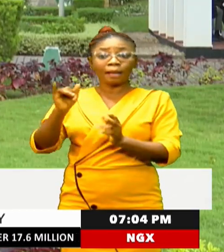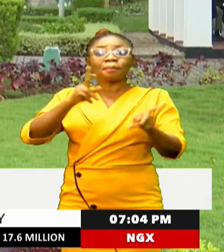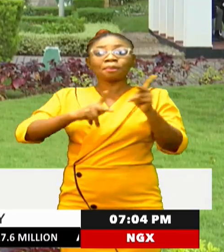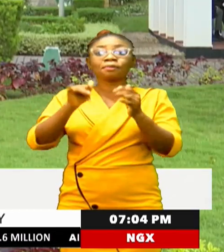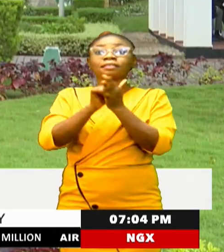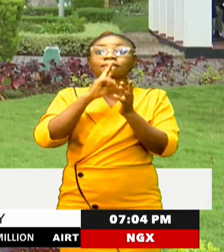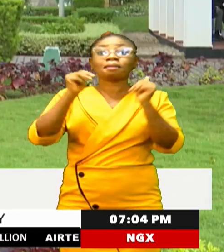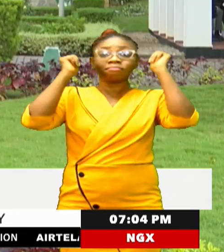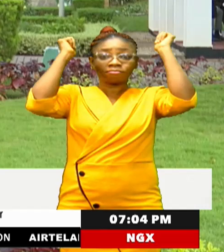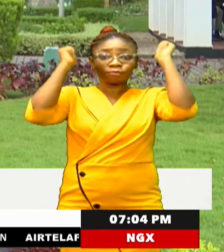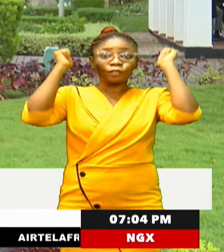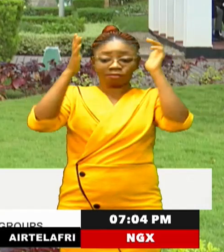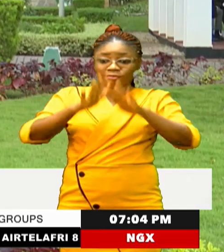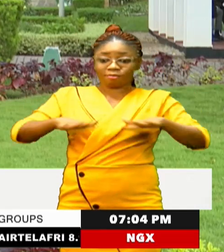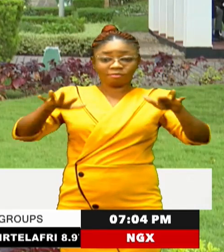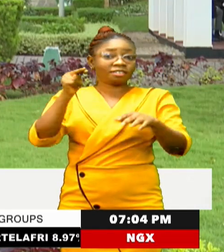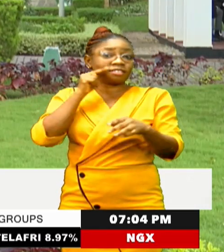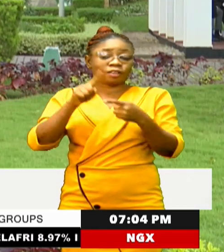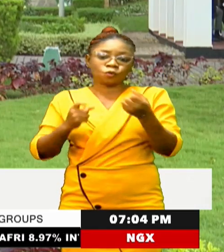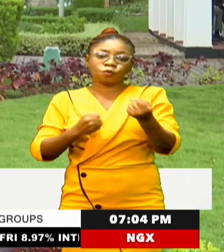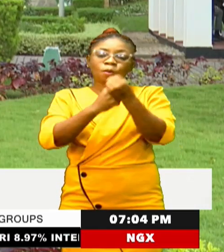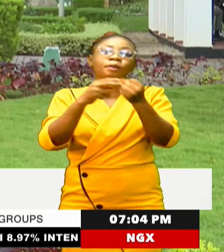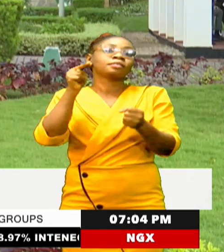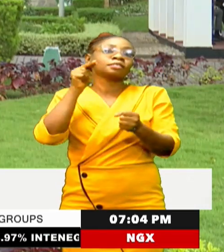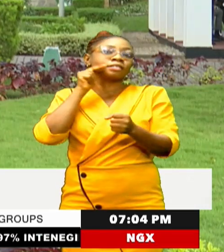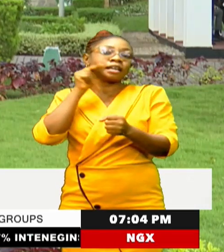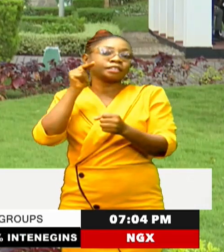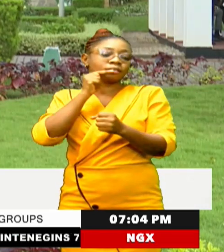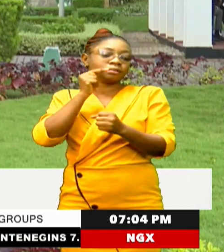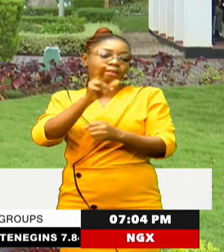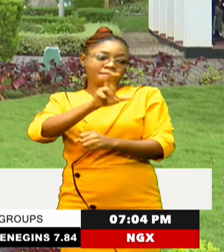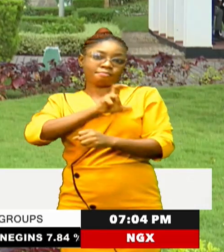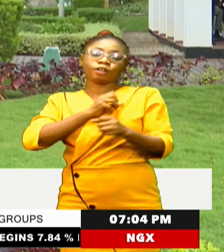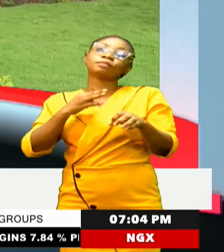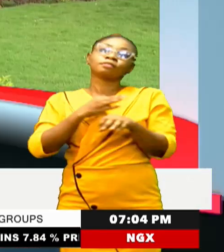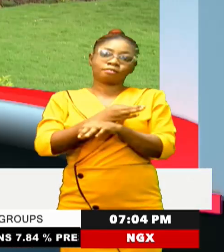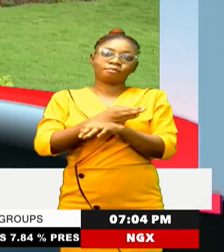the country to support the Nigeria Police Force.